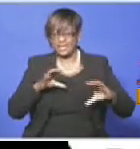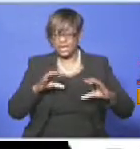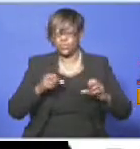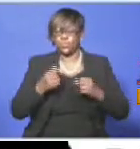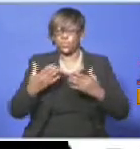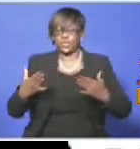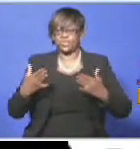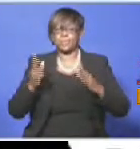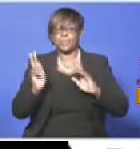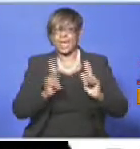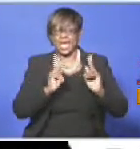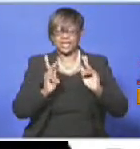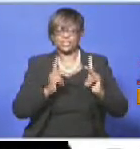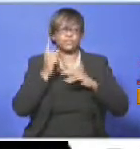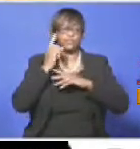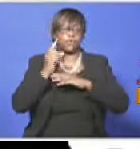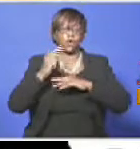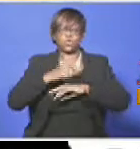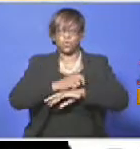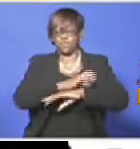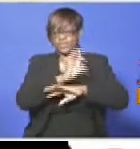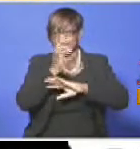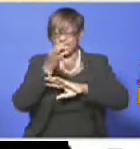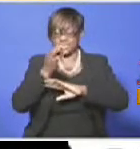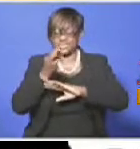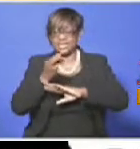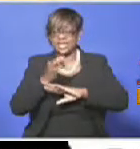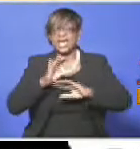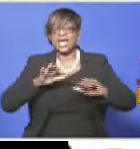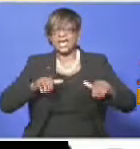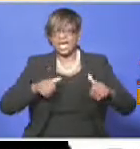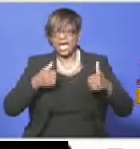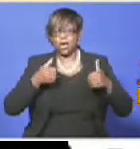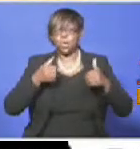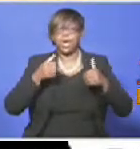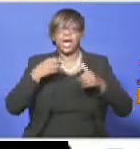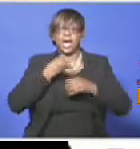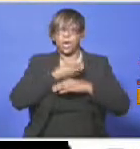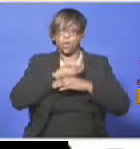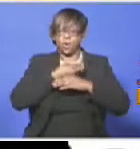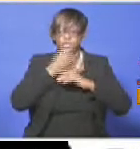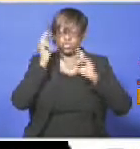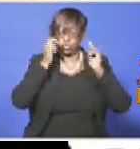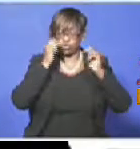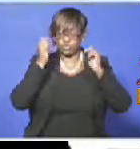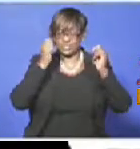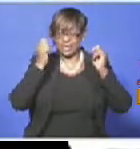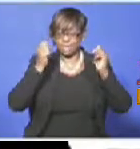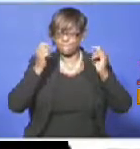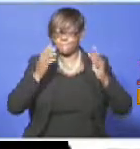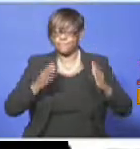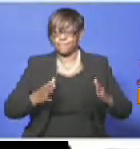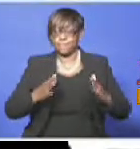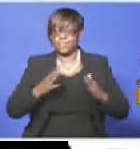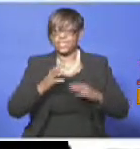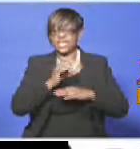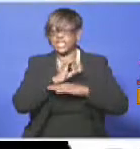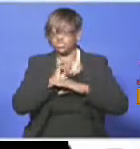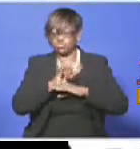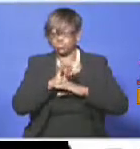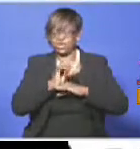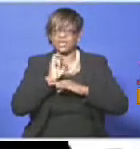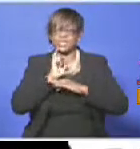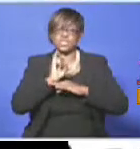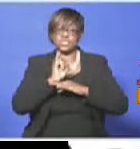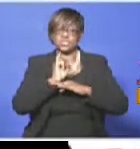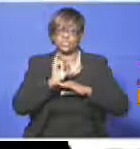government plans to transform the economy and our vital tourism industry. Last year, the Prime Minister addressed the global community